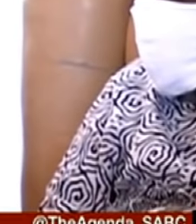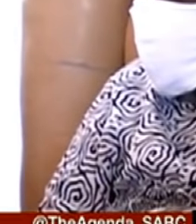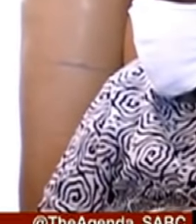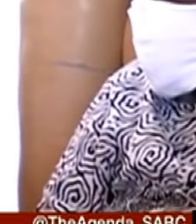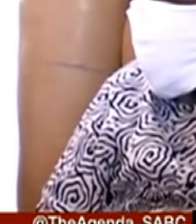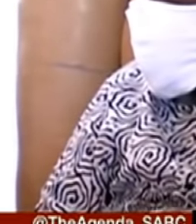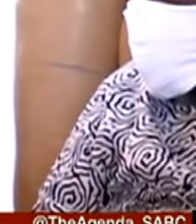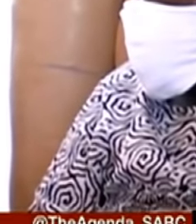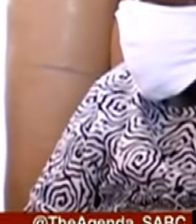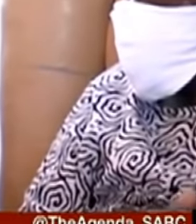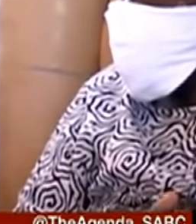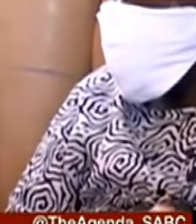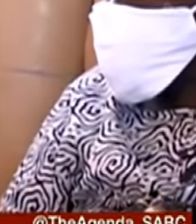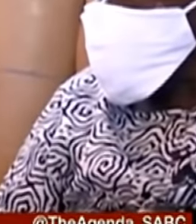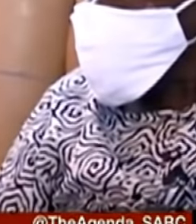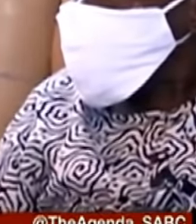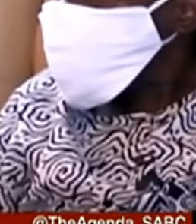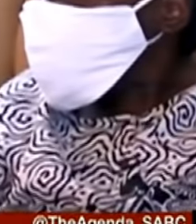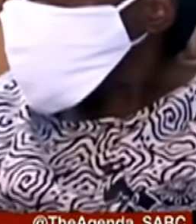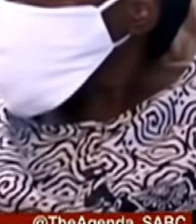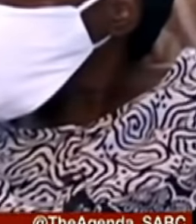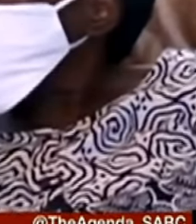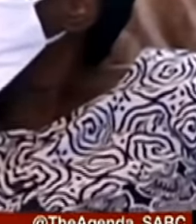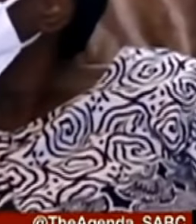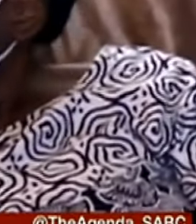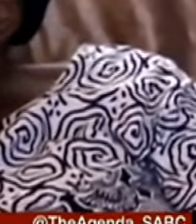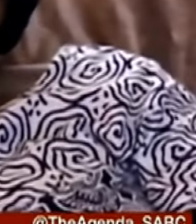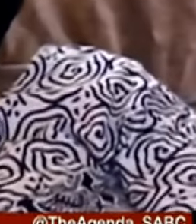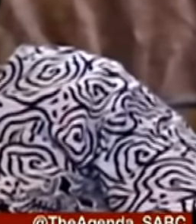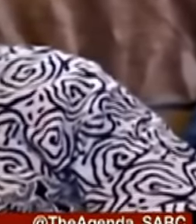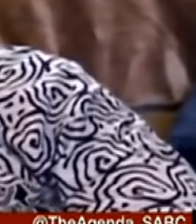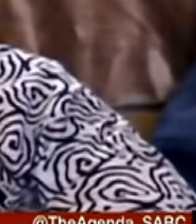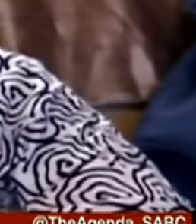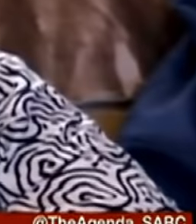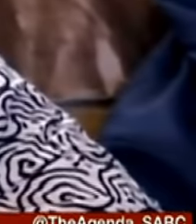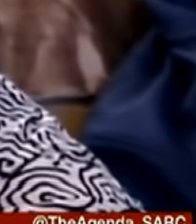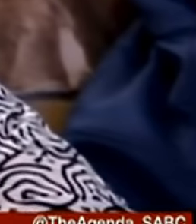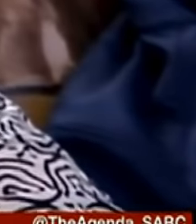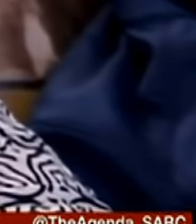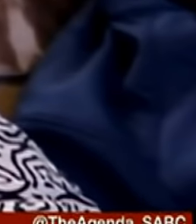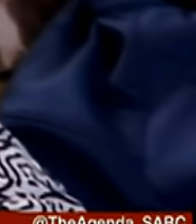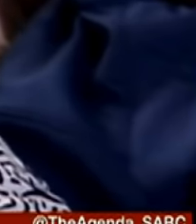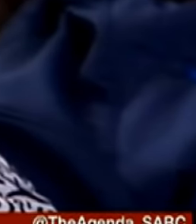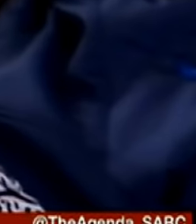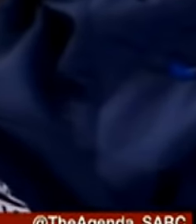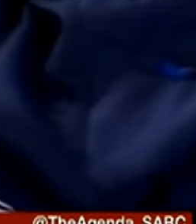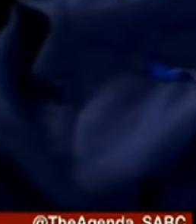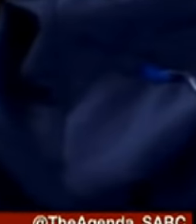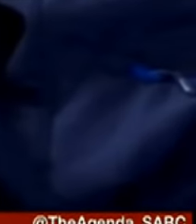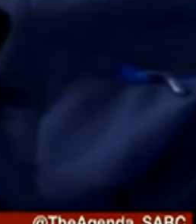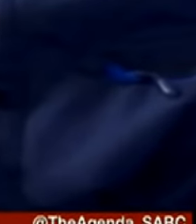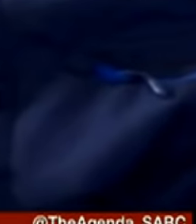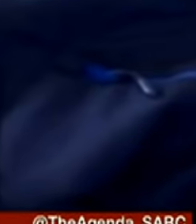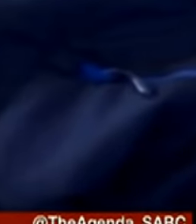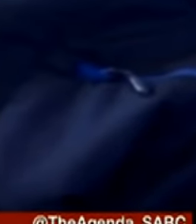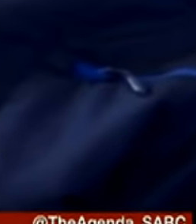in the letter that the neighborhood that they were living in, they were very not comfortable in that neighborhood because there was widespread discrimination based